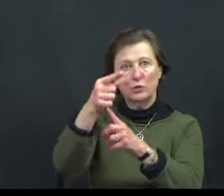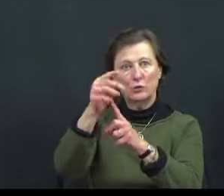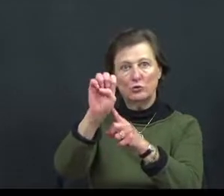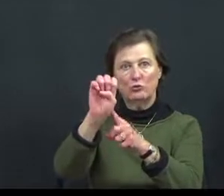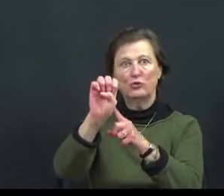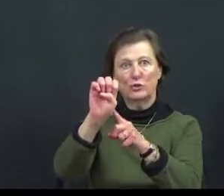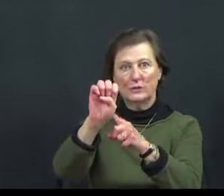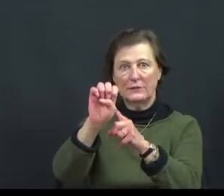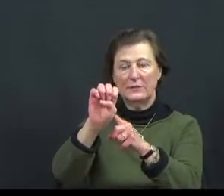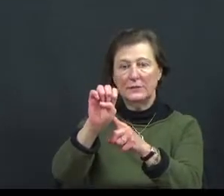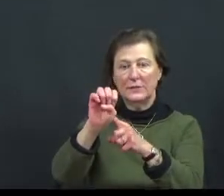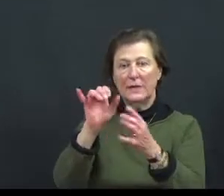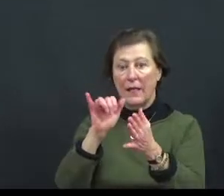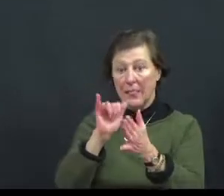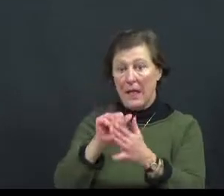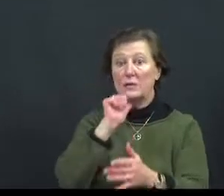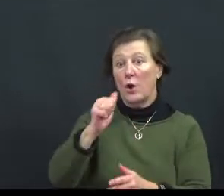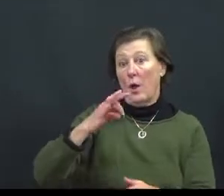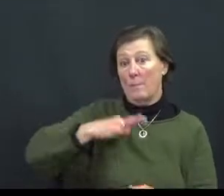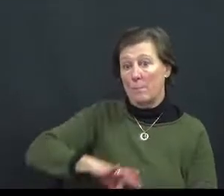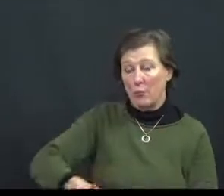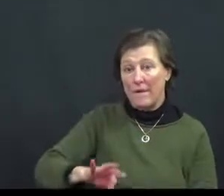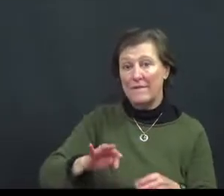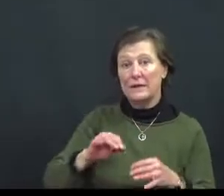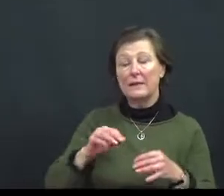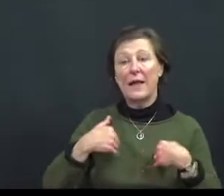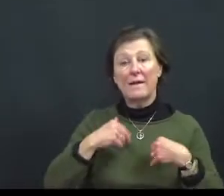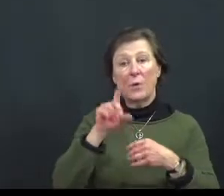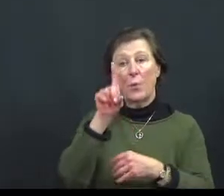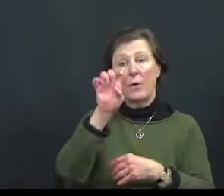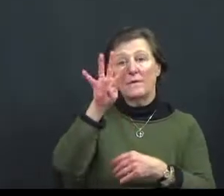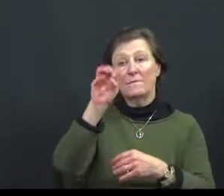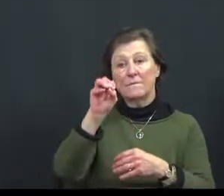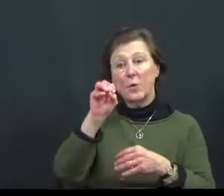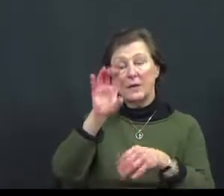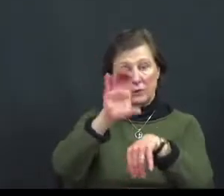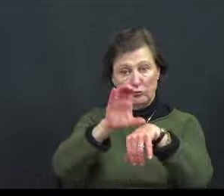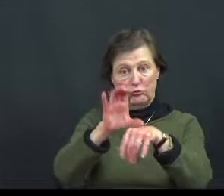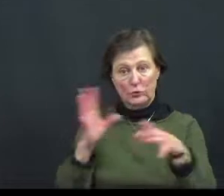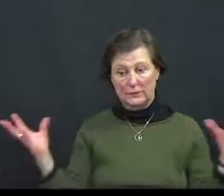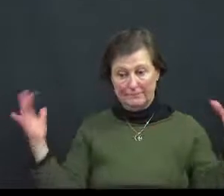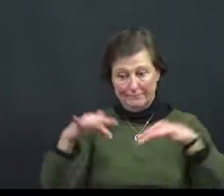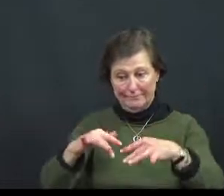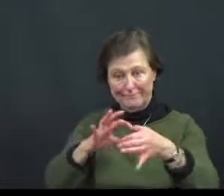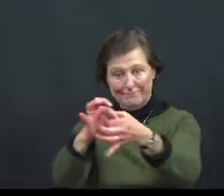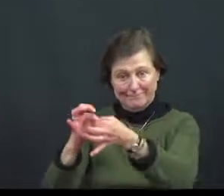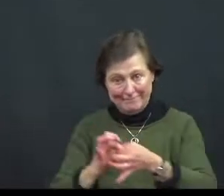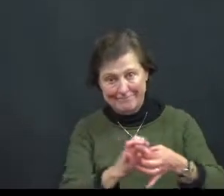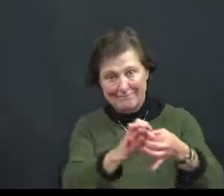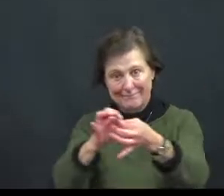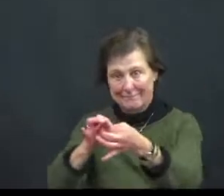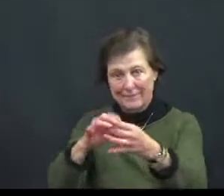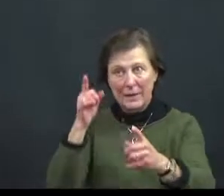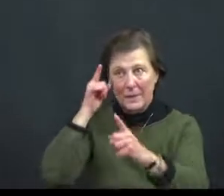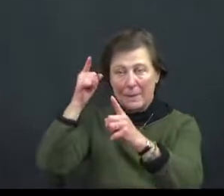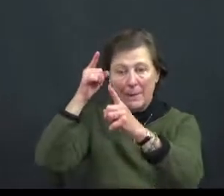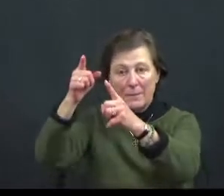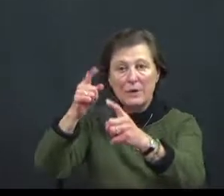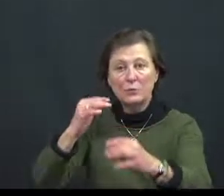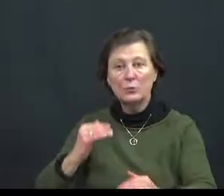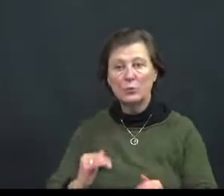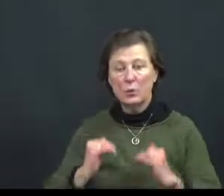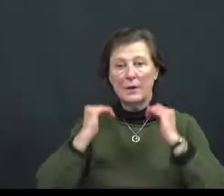with leaders from over 140 congregations across Oregon. Its mission is to advance